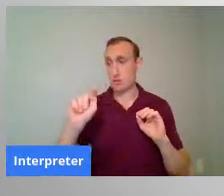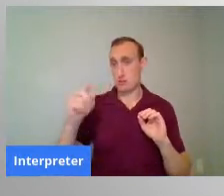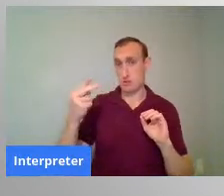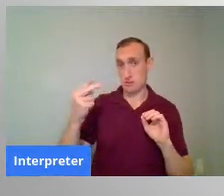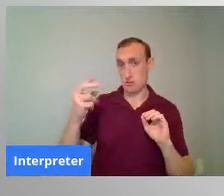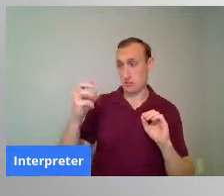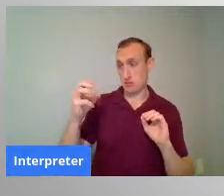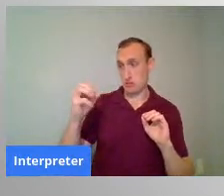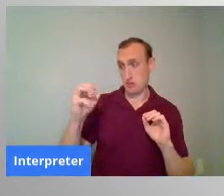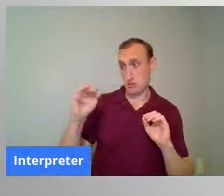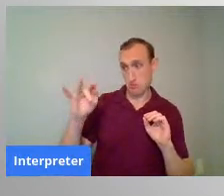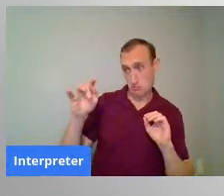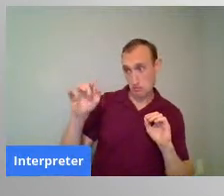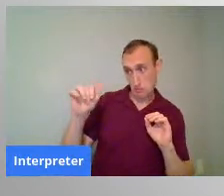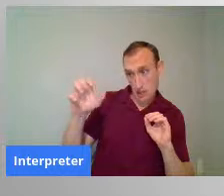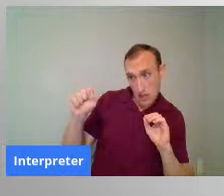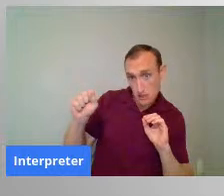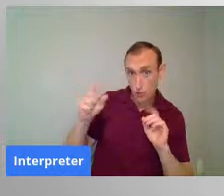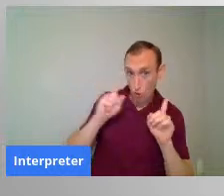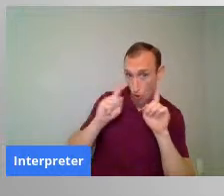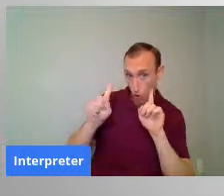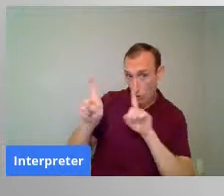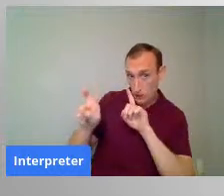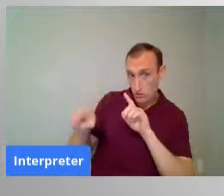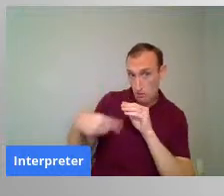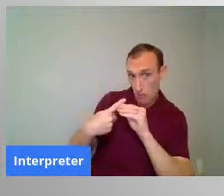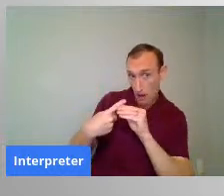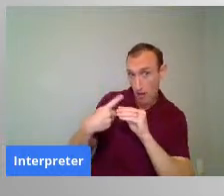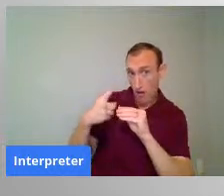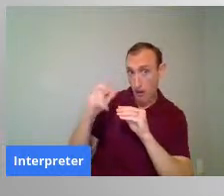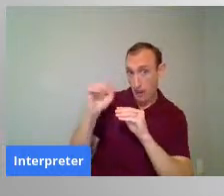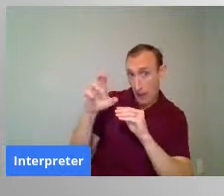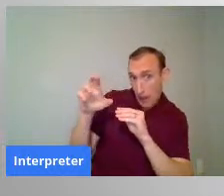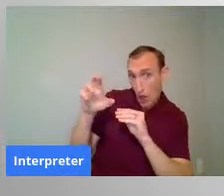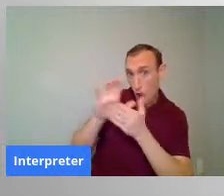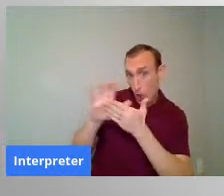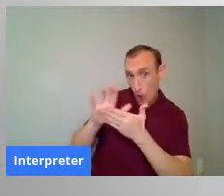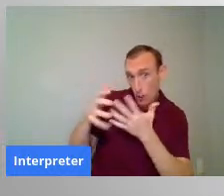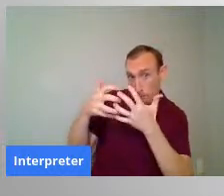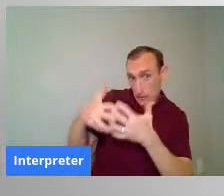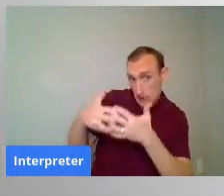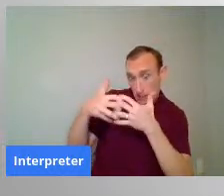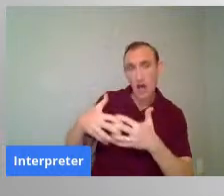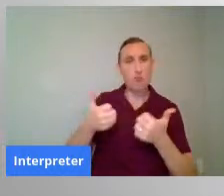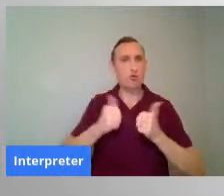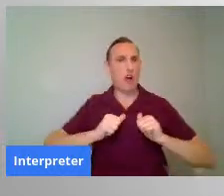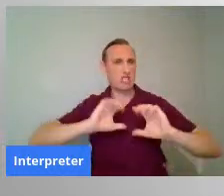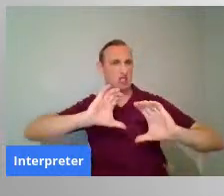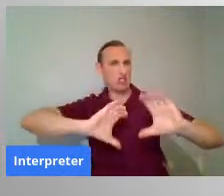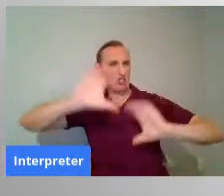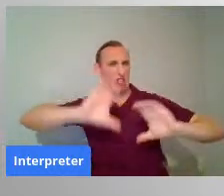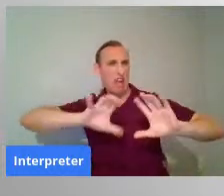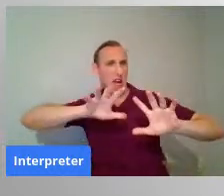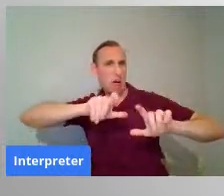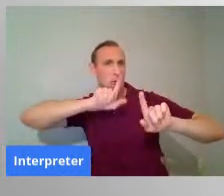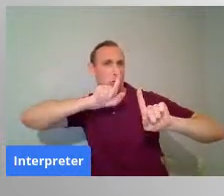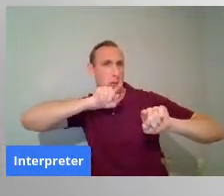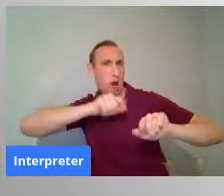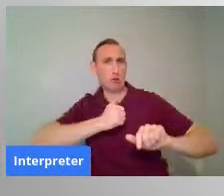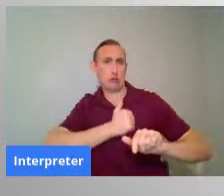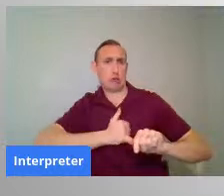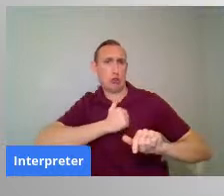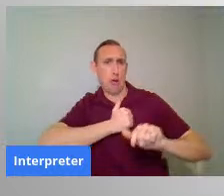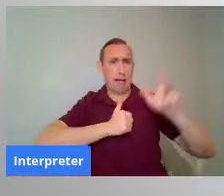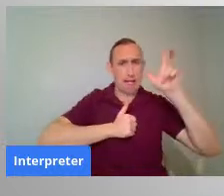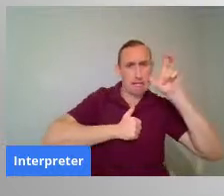Dr. Thomas, did you hear the question about air purifiers? I'm sorry, I was trying to respond and read the chat, so I'm trying to keep up, so